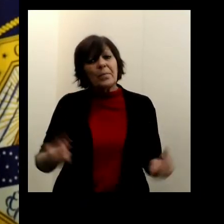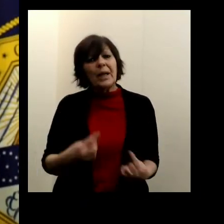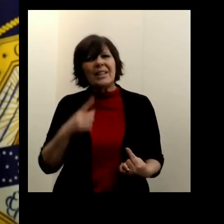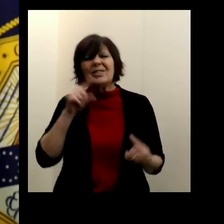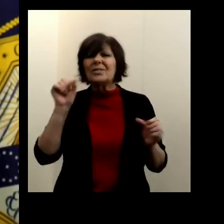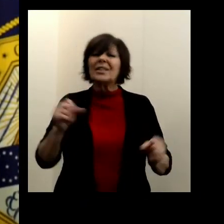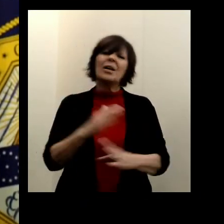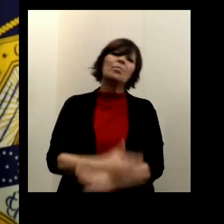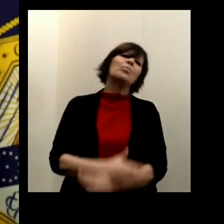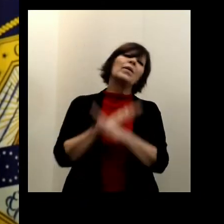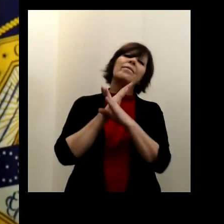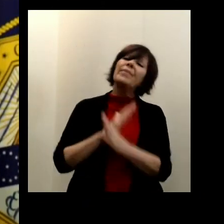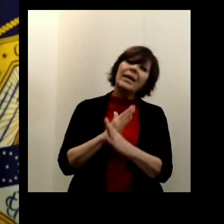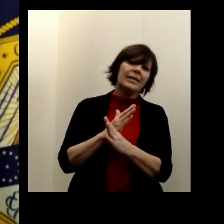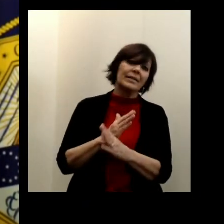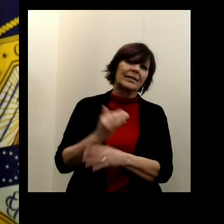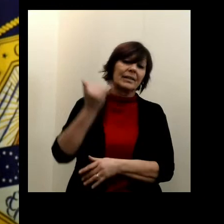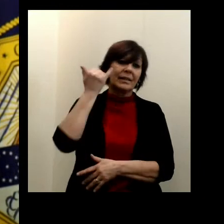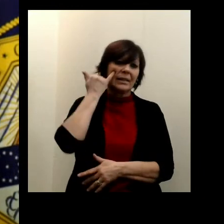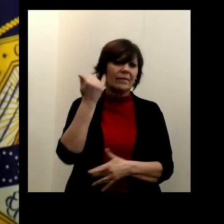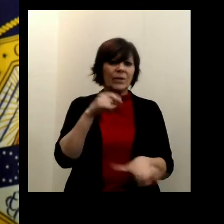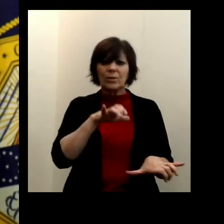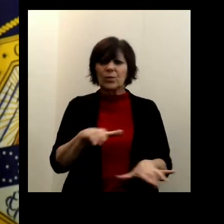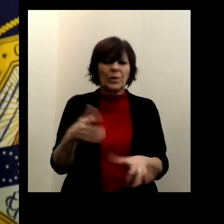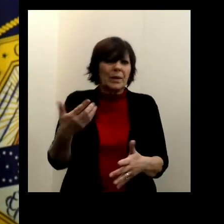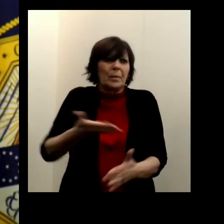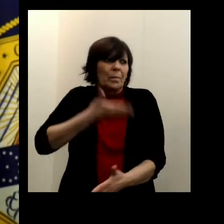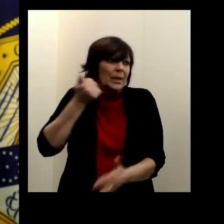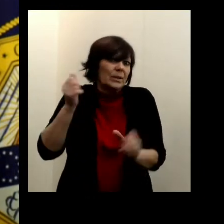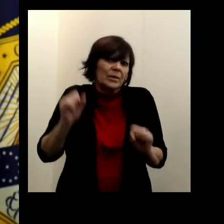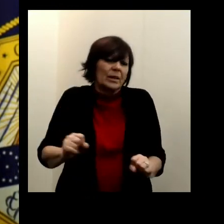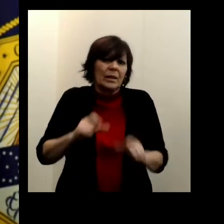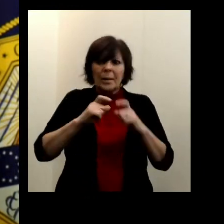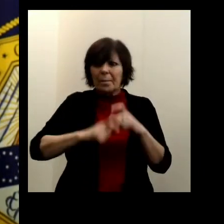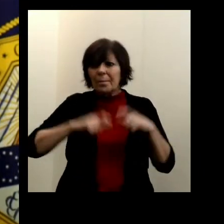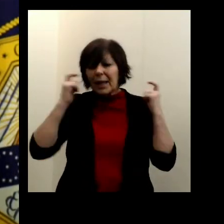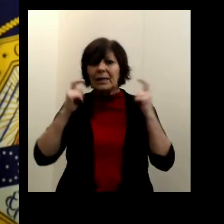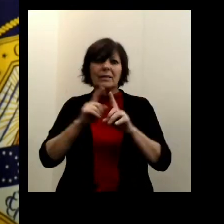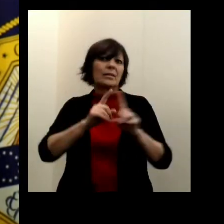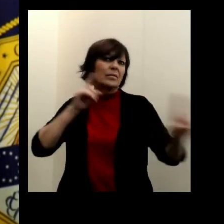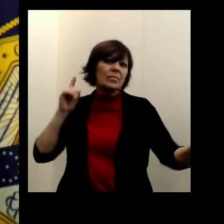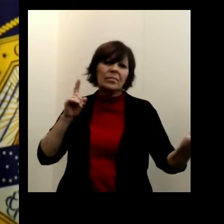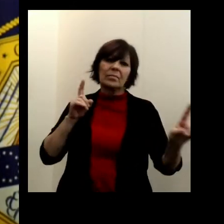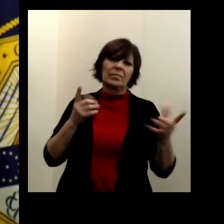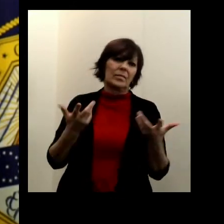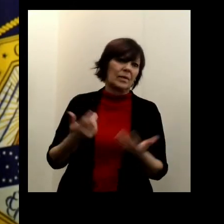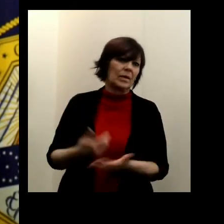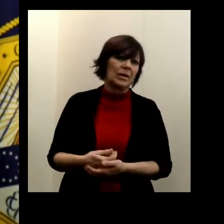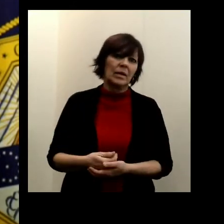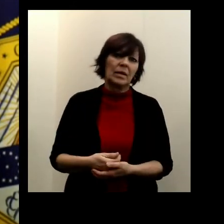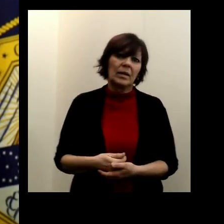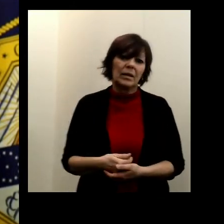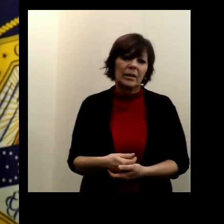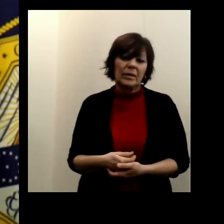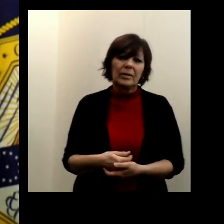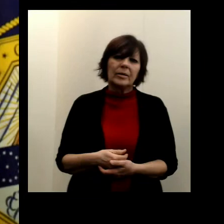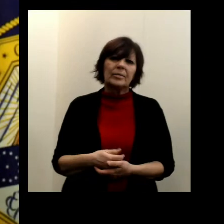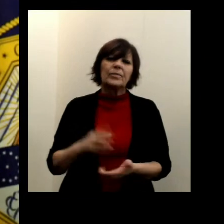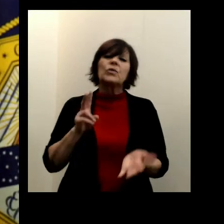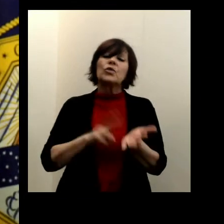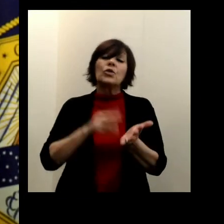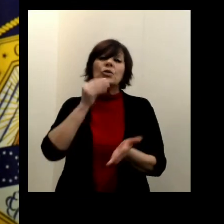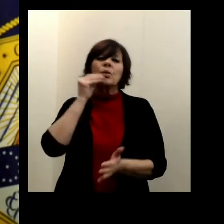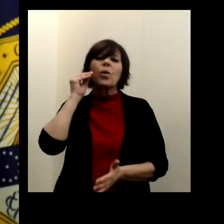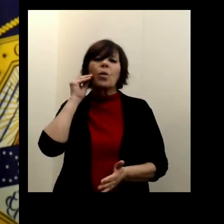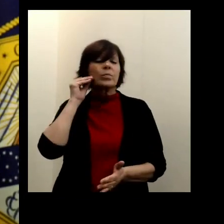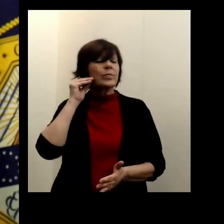preventable if people act in the best manner possible, which is wear a mask and avoid small gatherings. Nursing homes are a